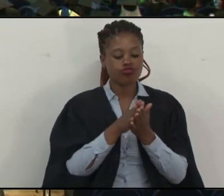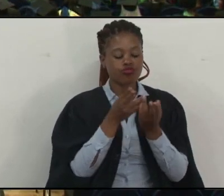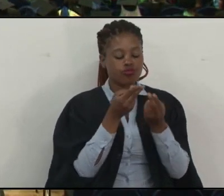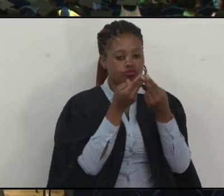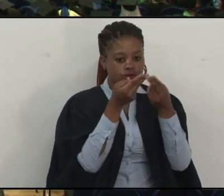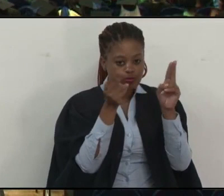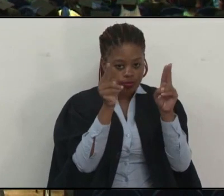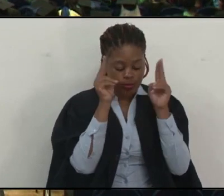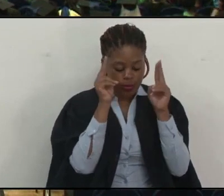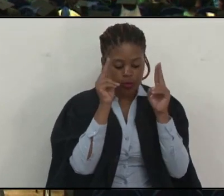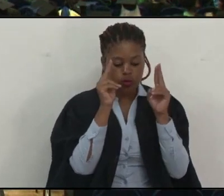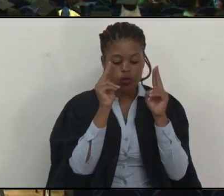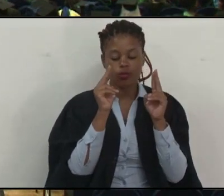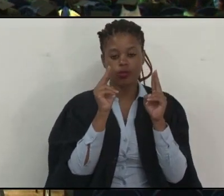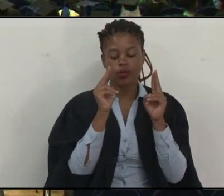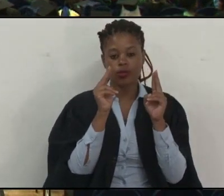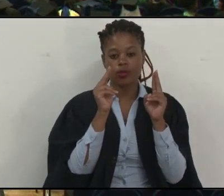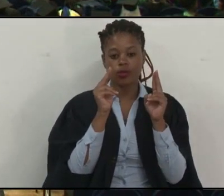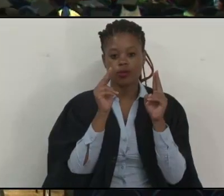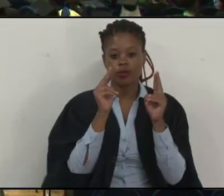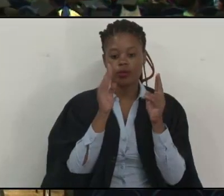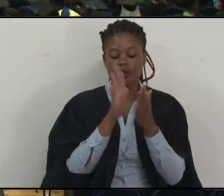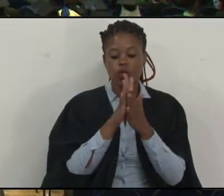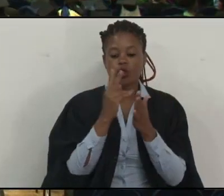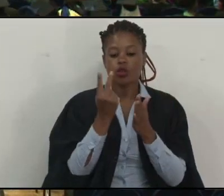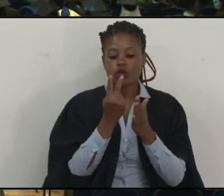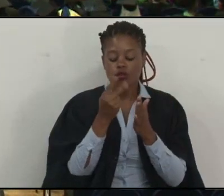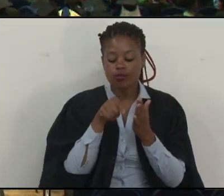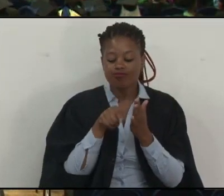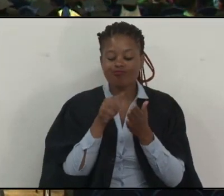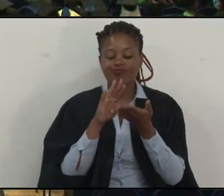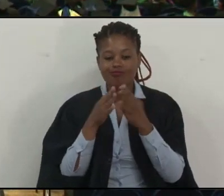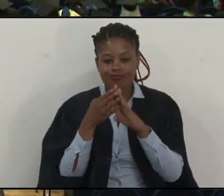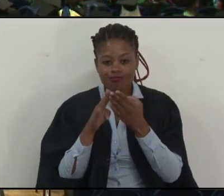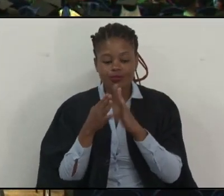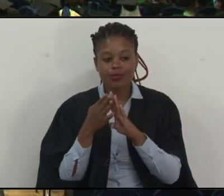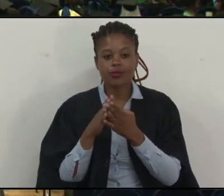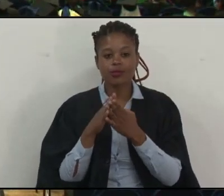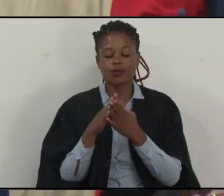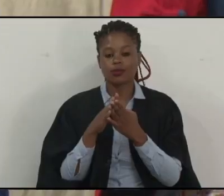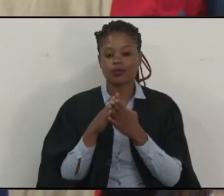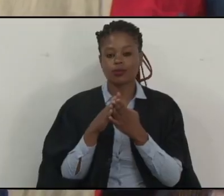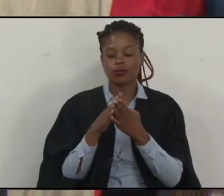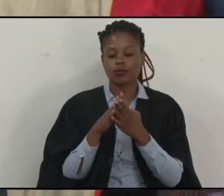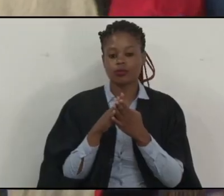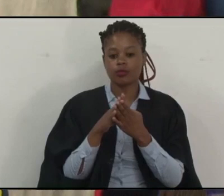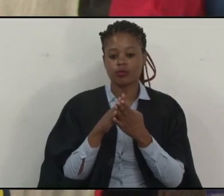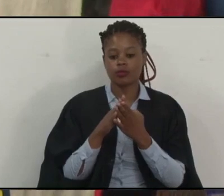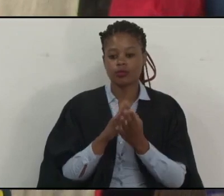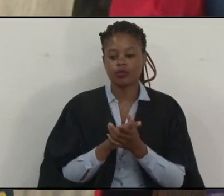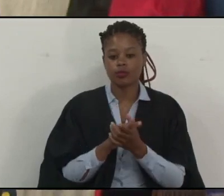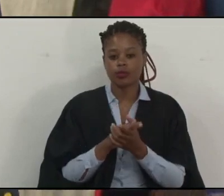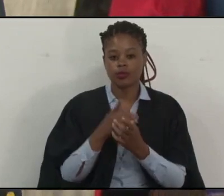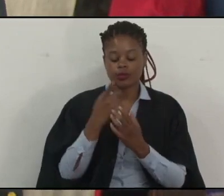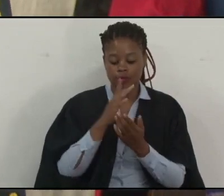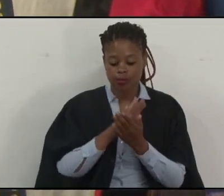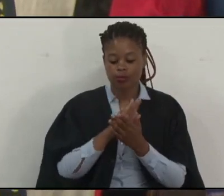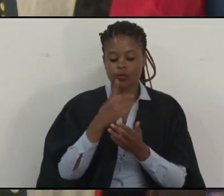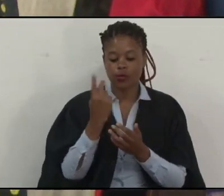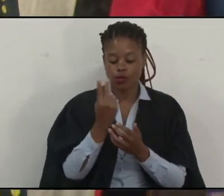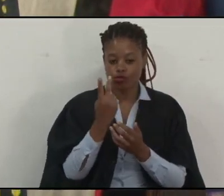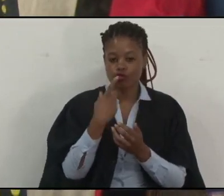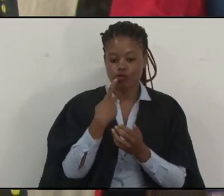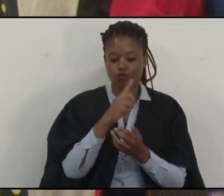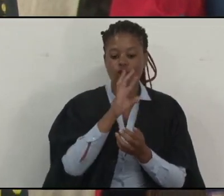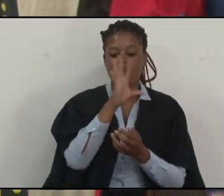for the university as a whole and for this community, and I would argue